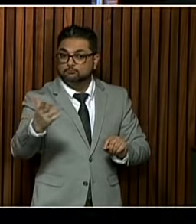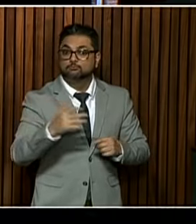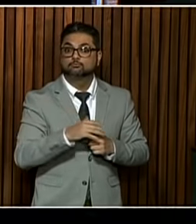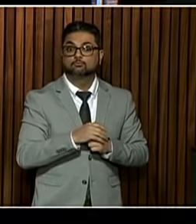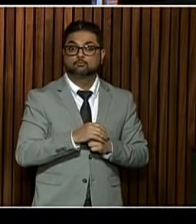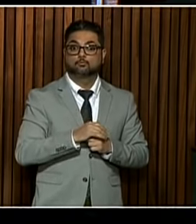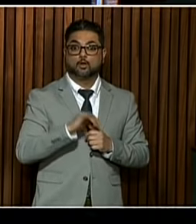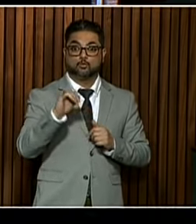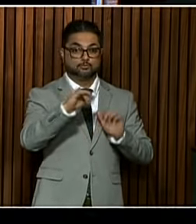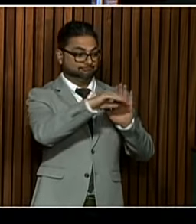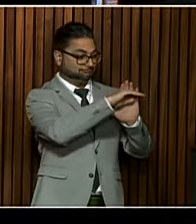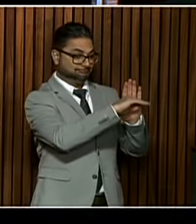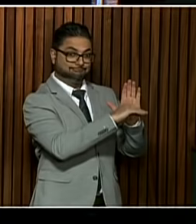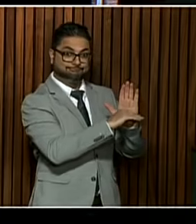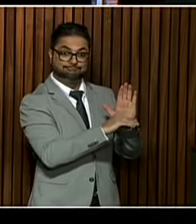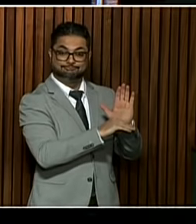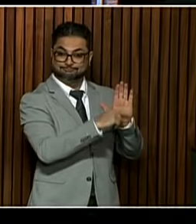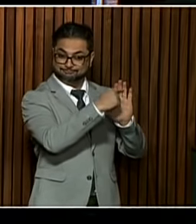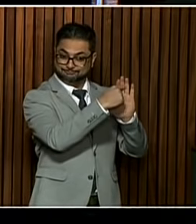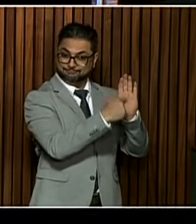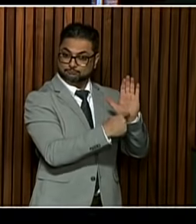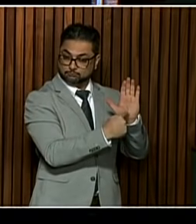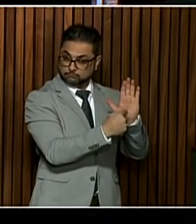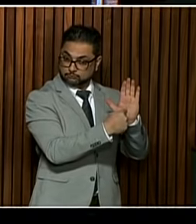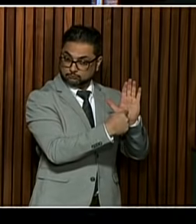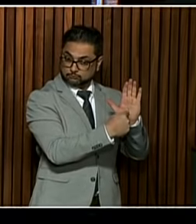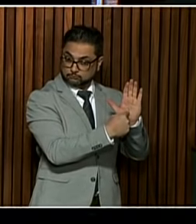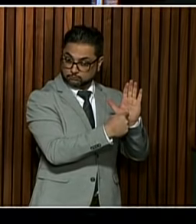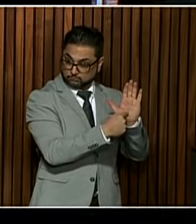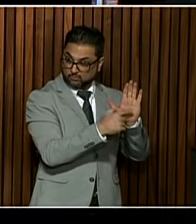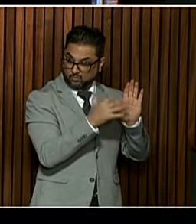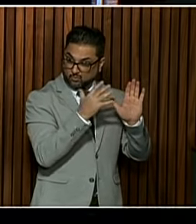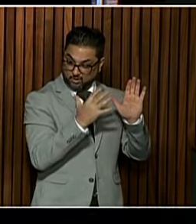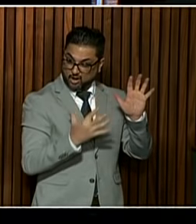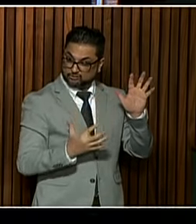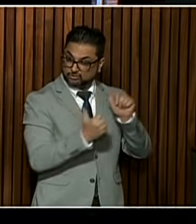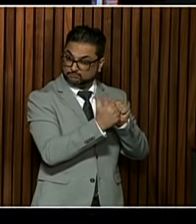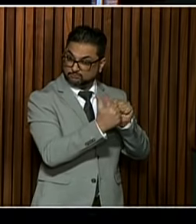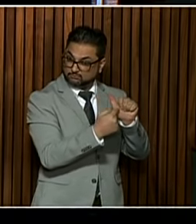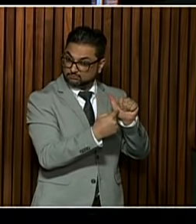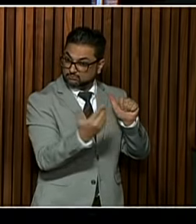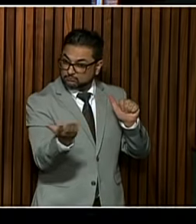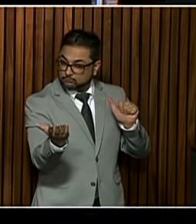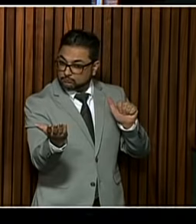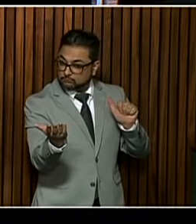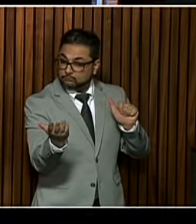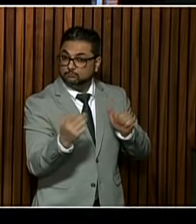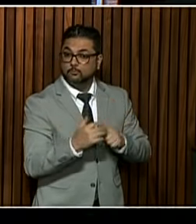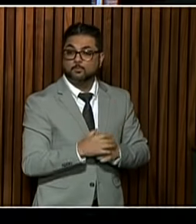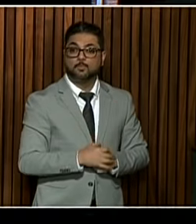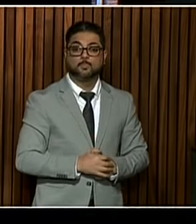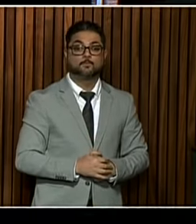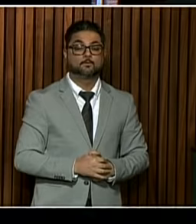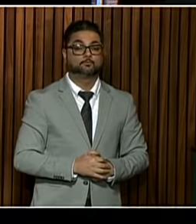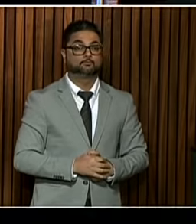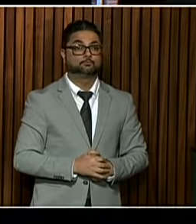So I'll let you try. I did my own back of the envelope calculation, but I'll let you comment on the general issue, Dr. Yaffe. Okay,